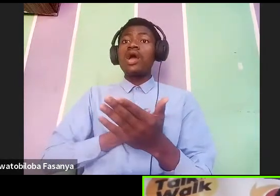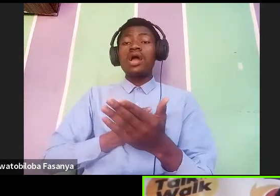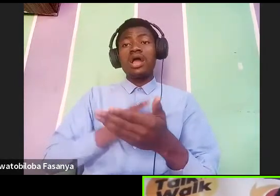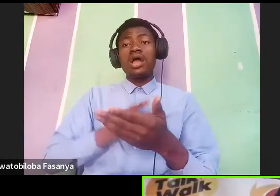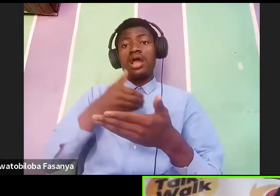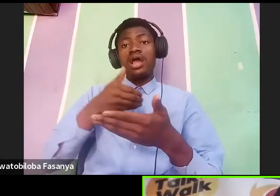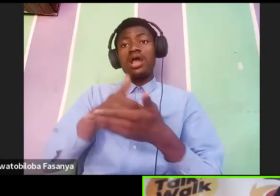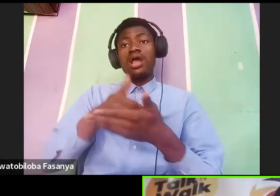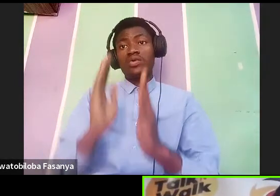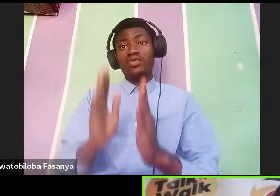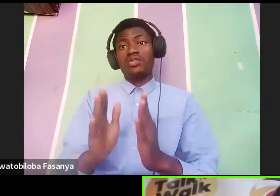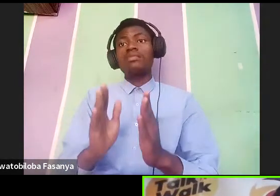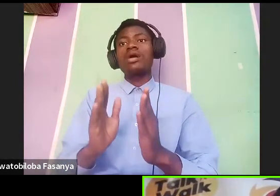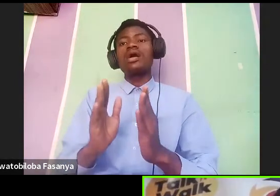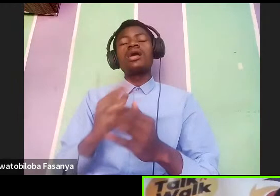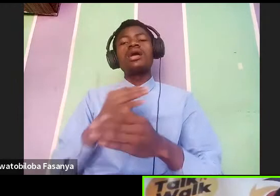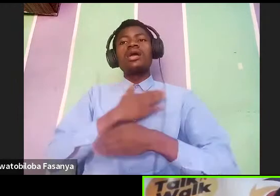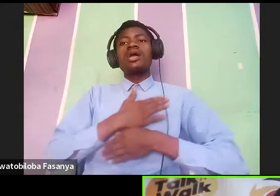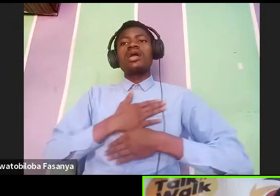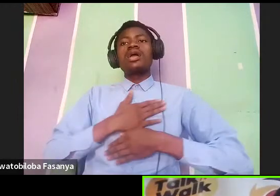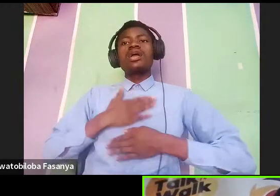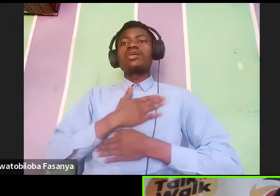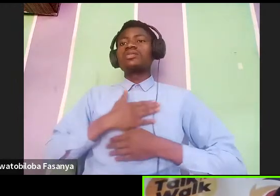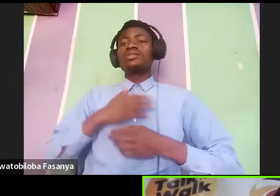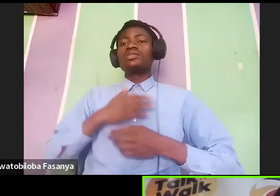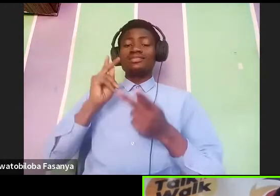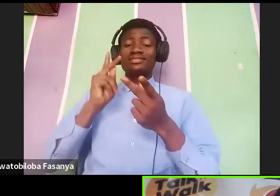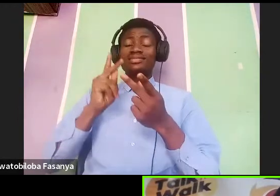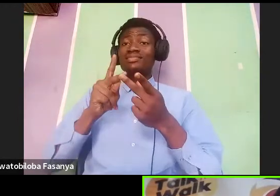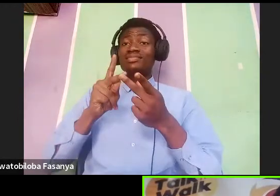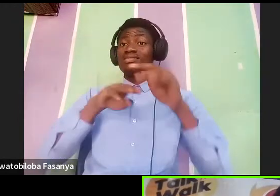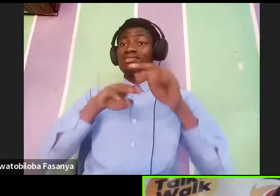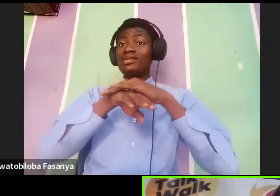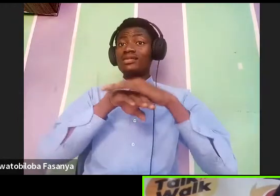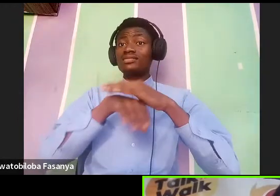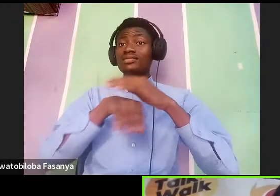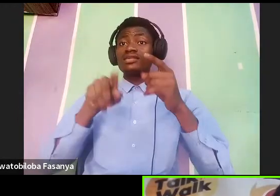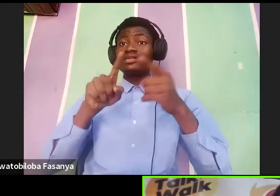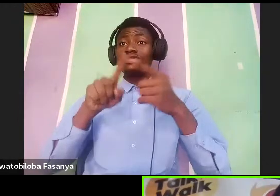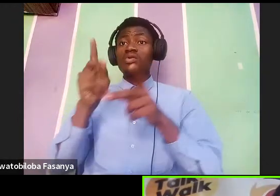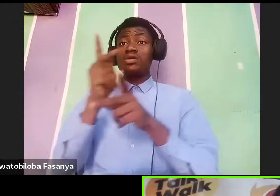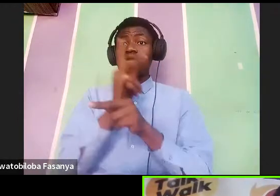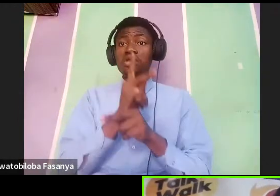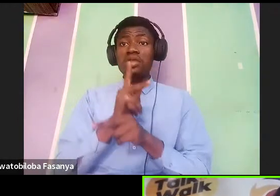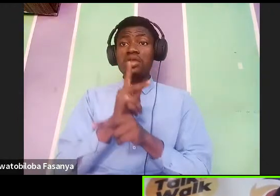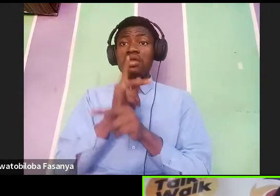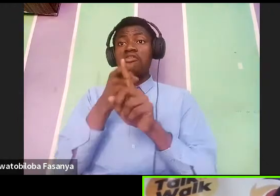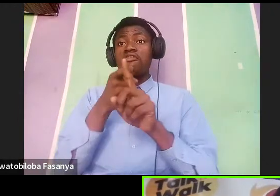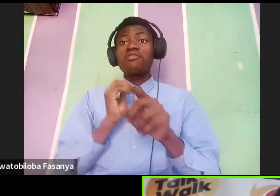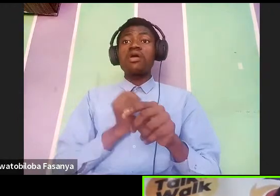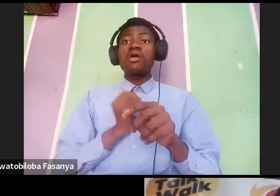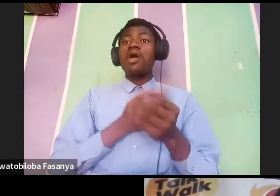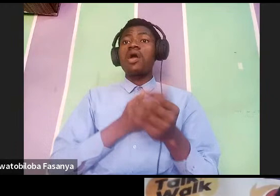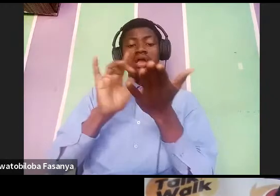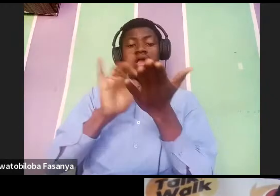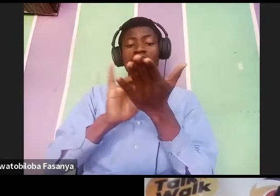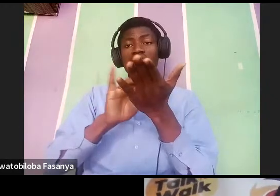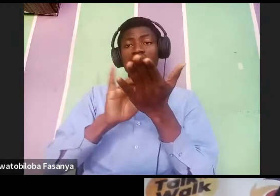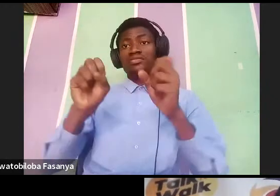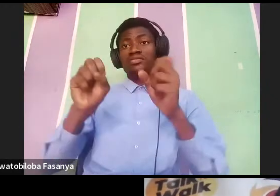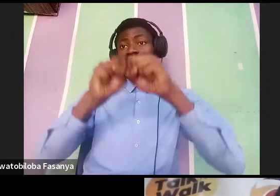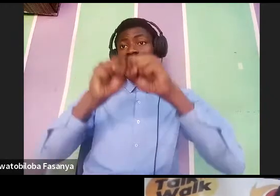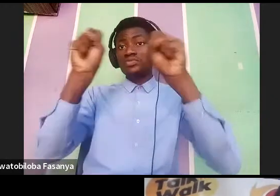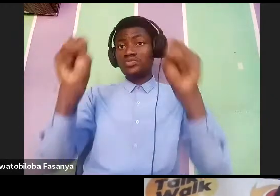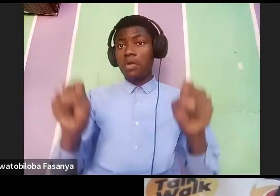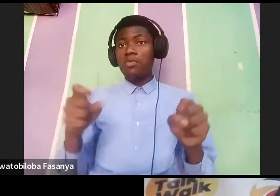on our HMO platform. And from our pharmaceutical stores, we ensure that they enjoy quality